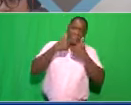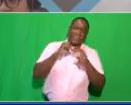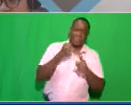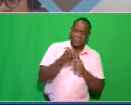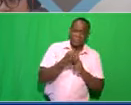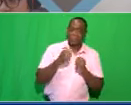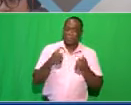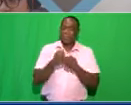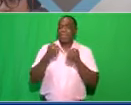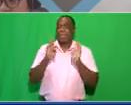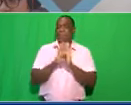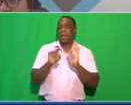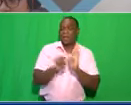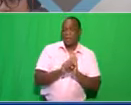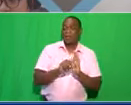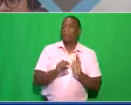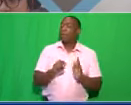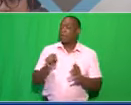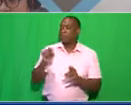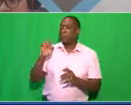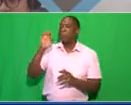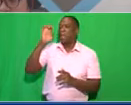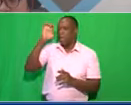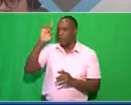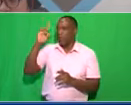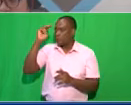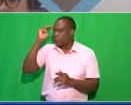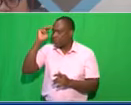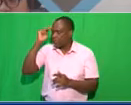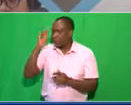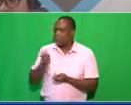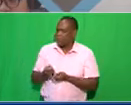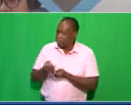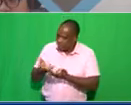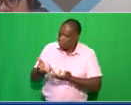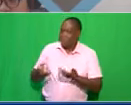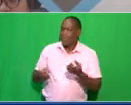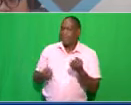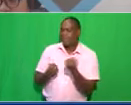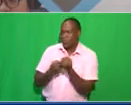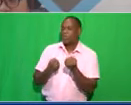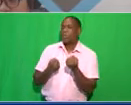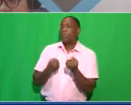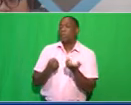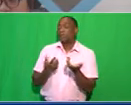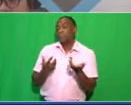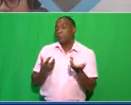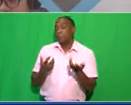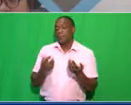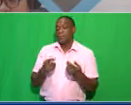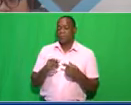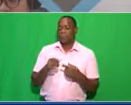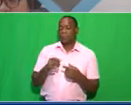terms of those who have also the need for special education or for some kind of remediation.